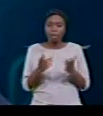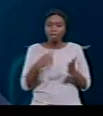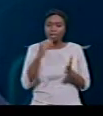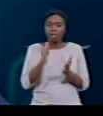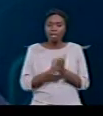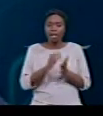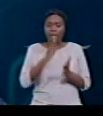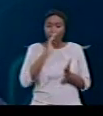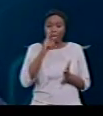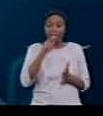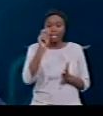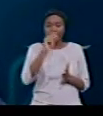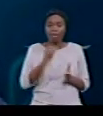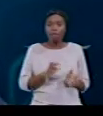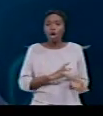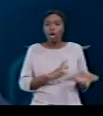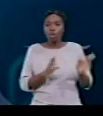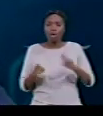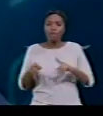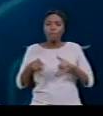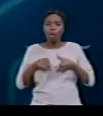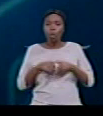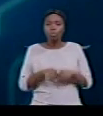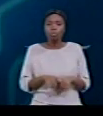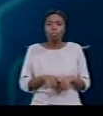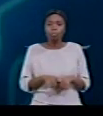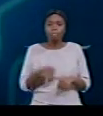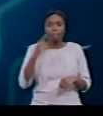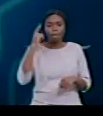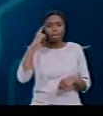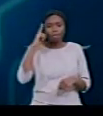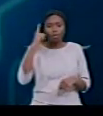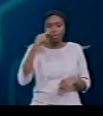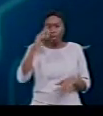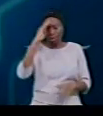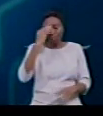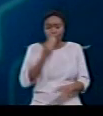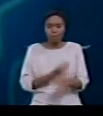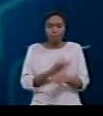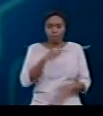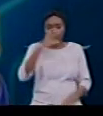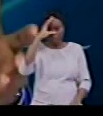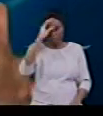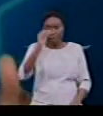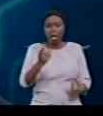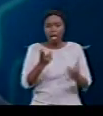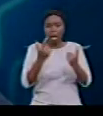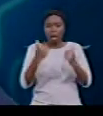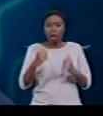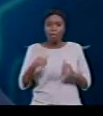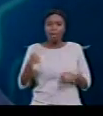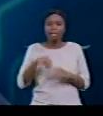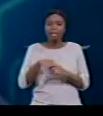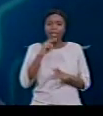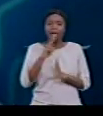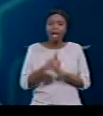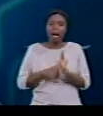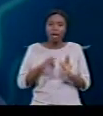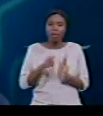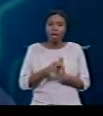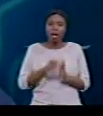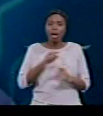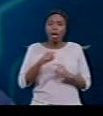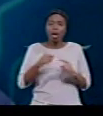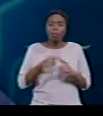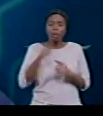therefore ready also, for the Son of Man cometh at an hour when ye think